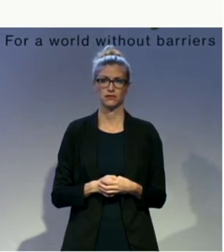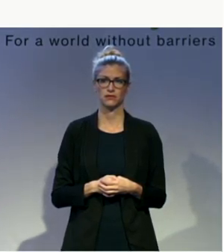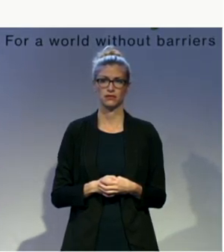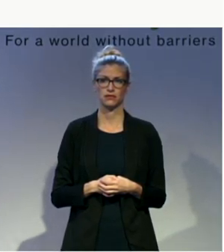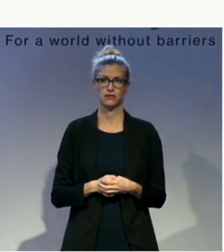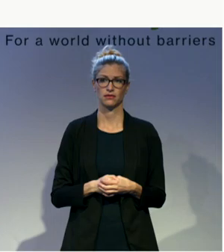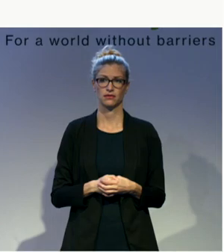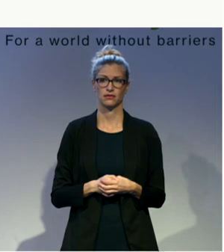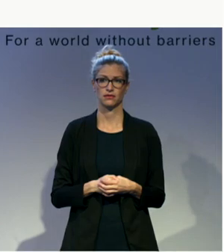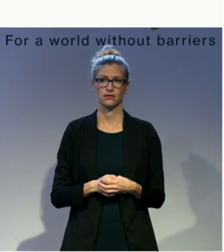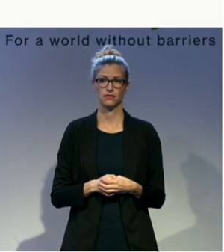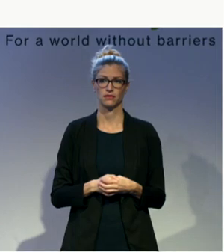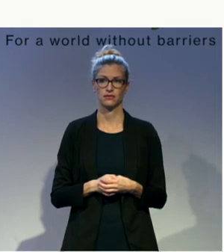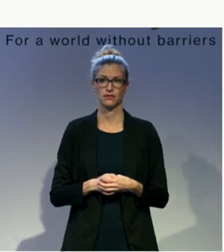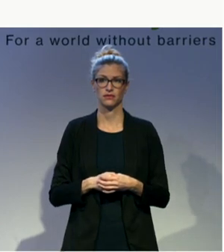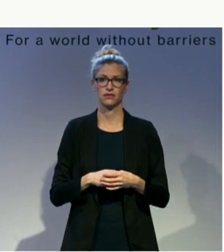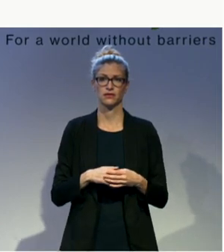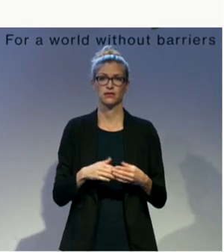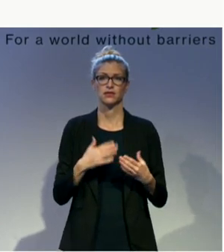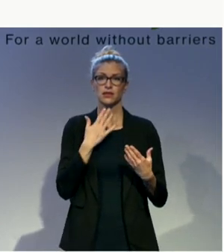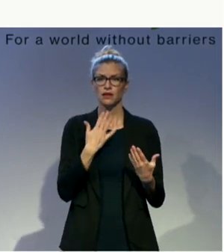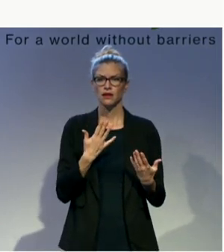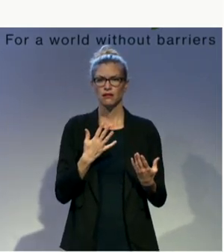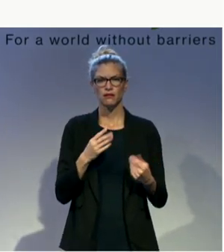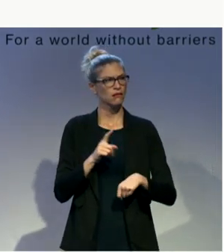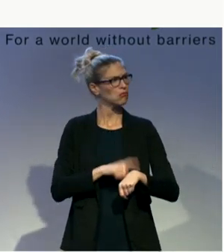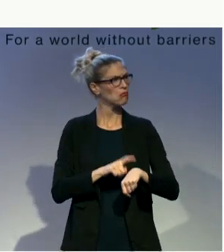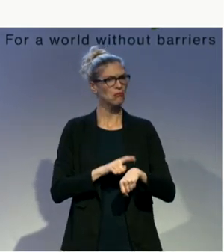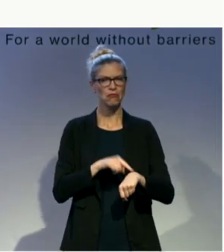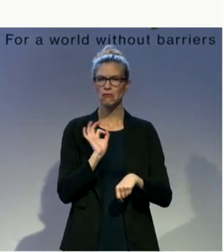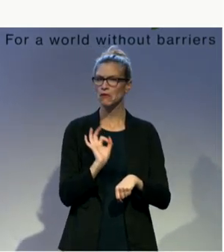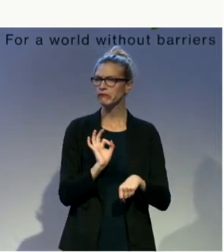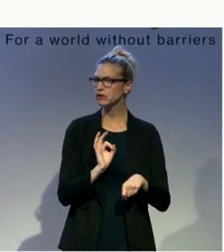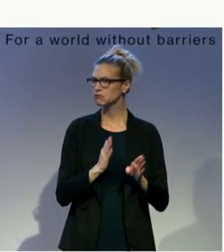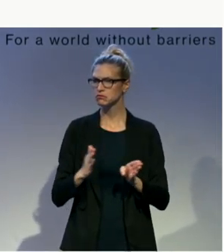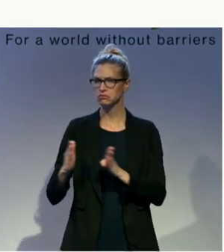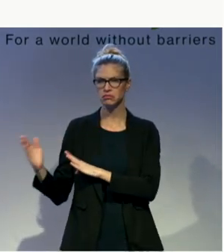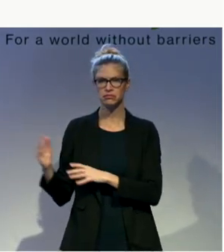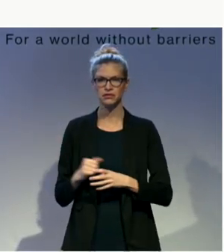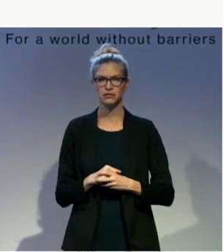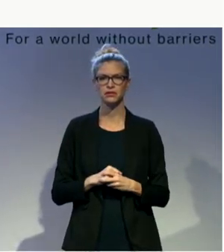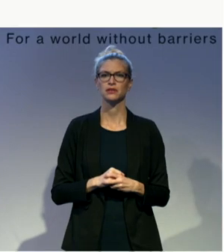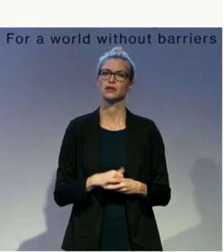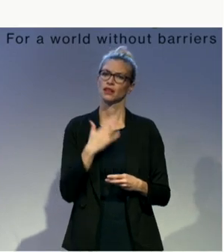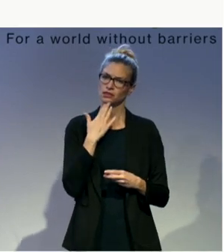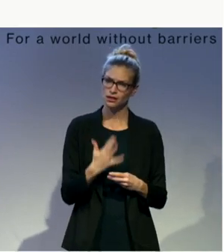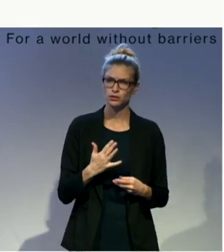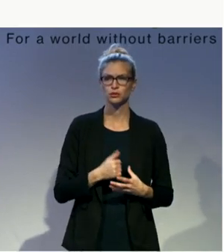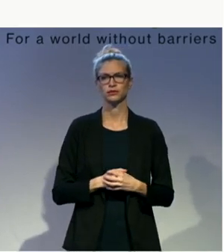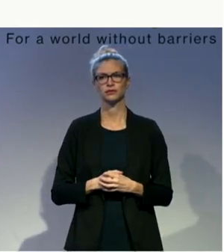chase anybody's time or anything. Thank you very much for that, too. We'll now have the